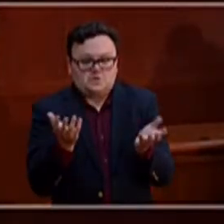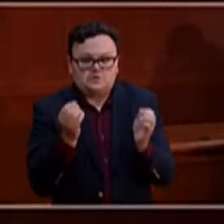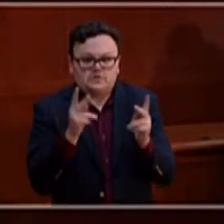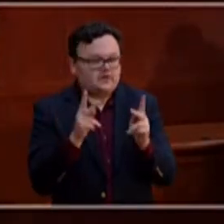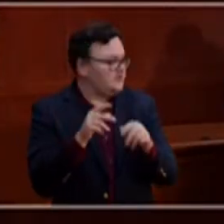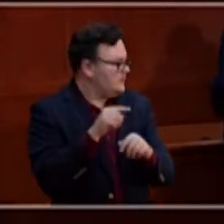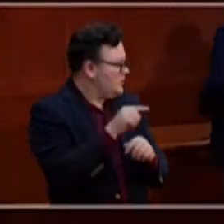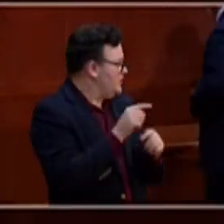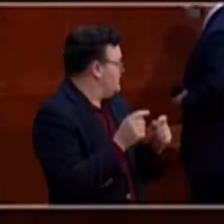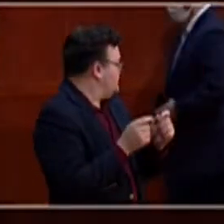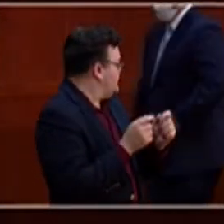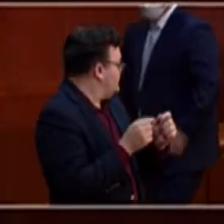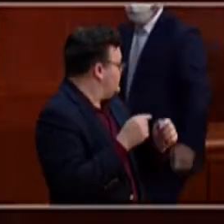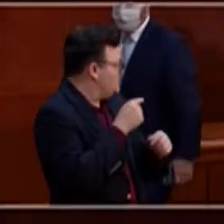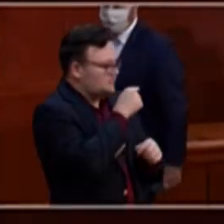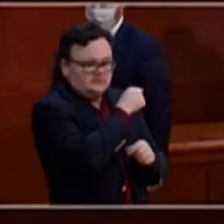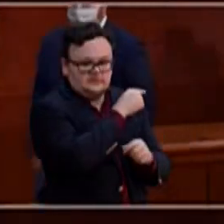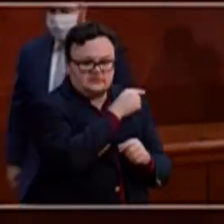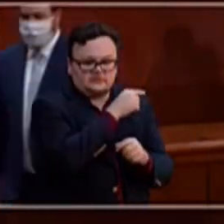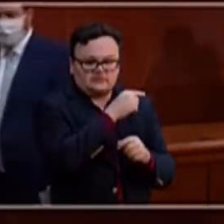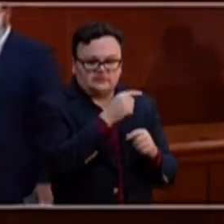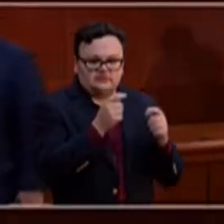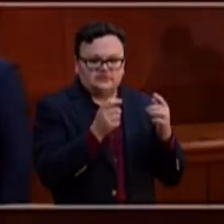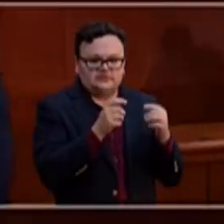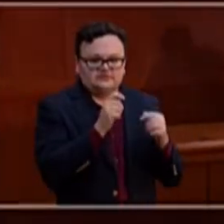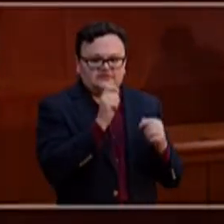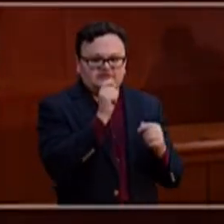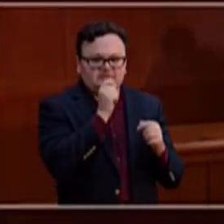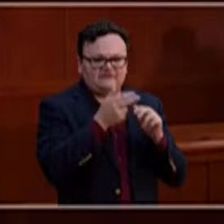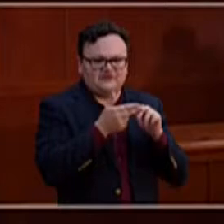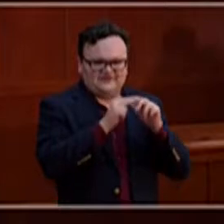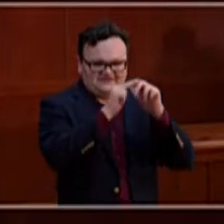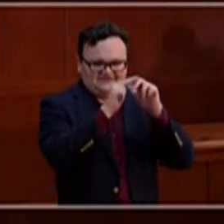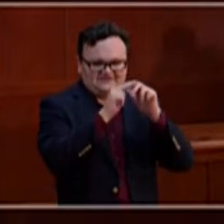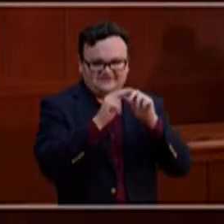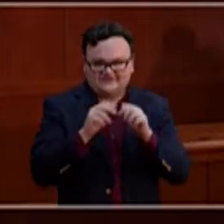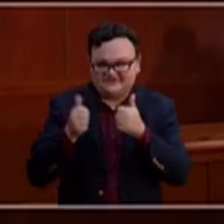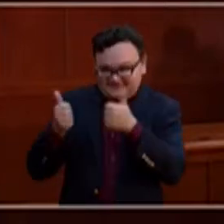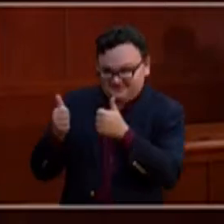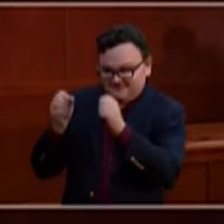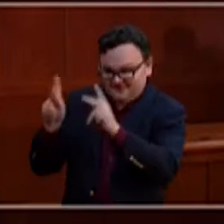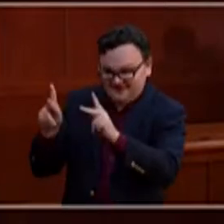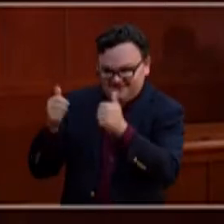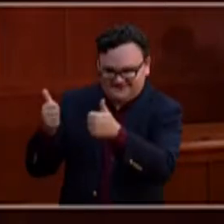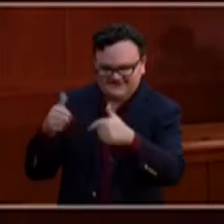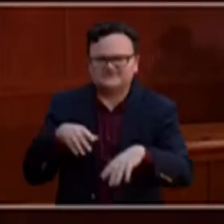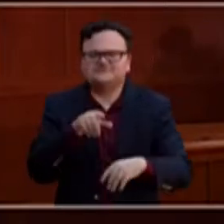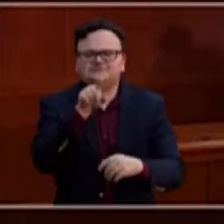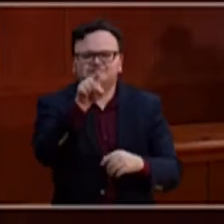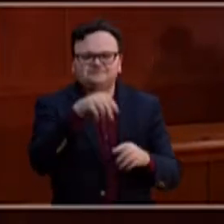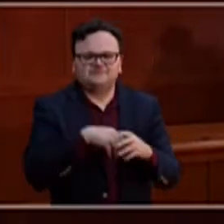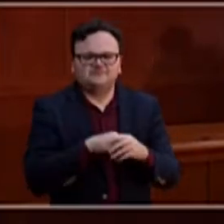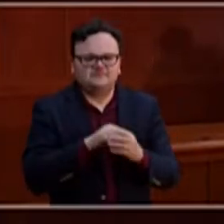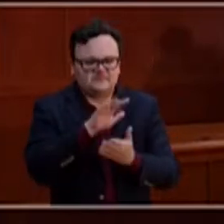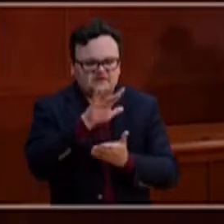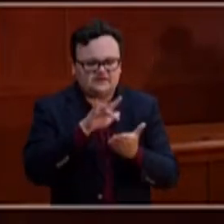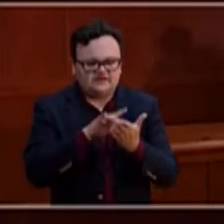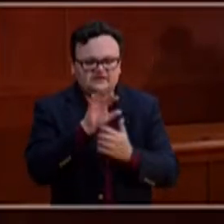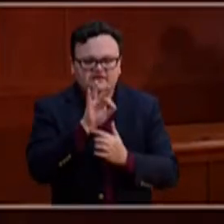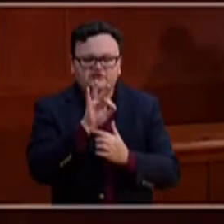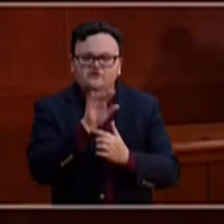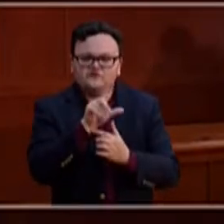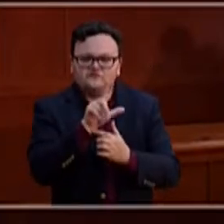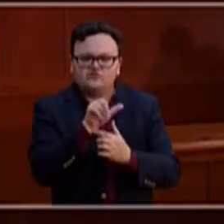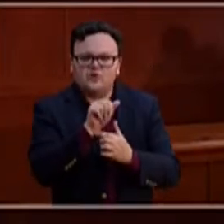All right? That's fine. We're okay? Yep. You may see some high numbers, but in Central Florida, Advent Health